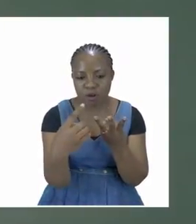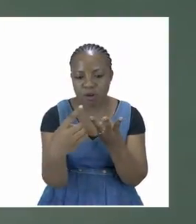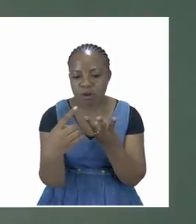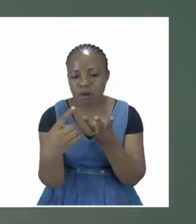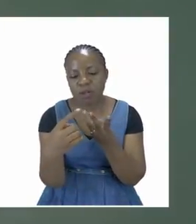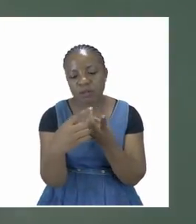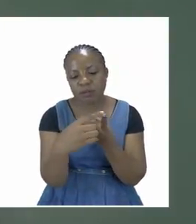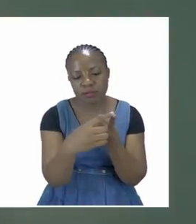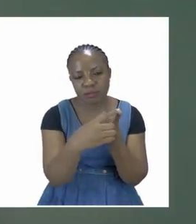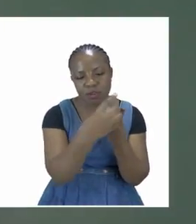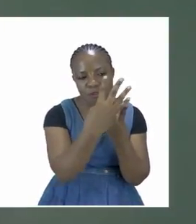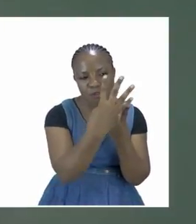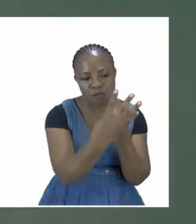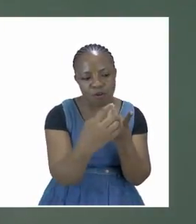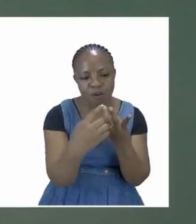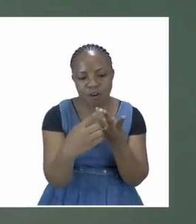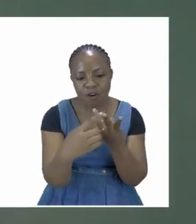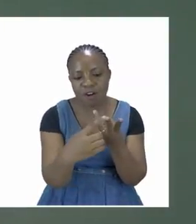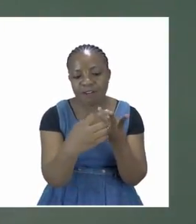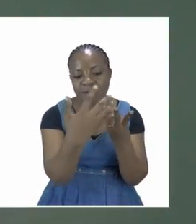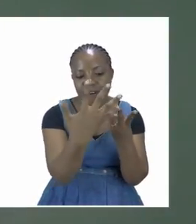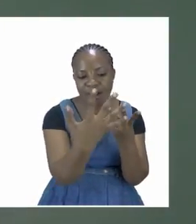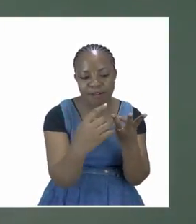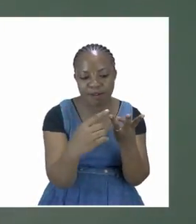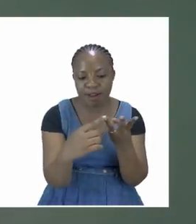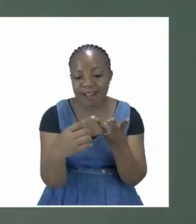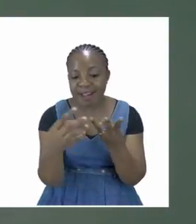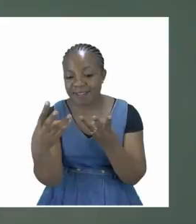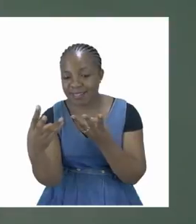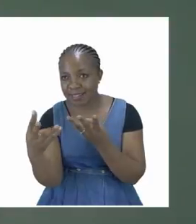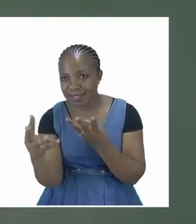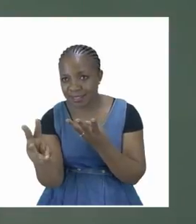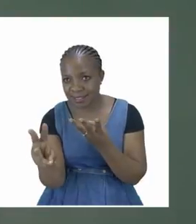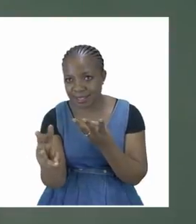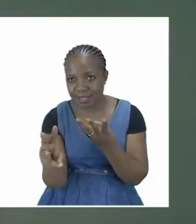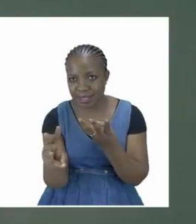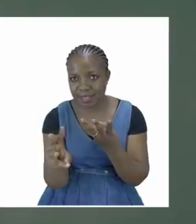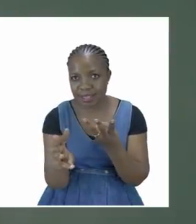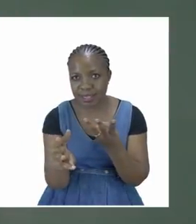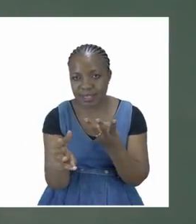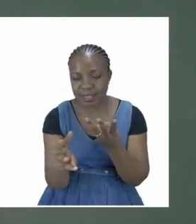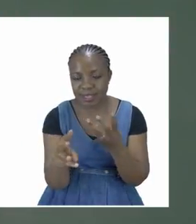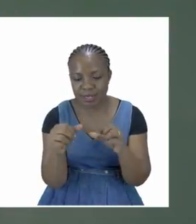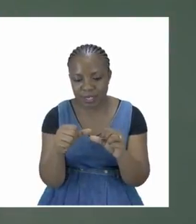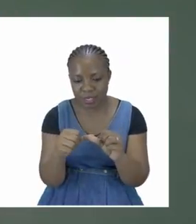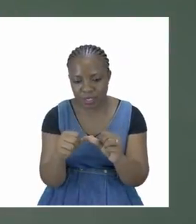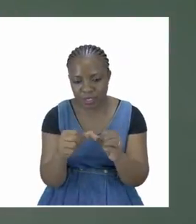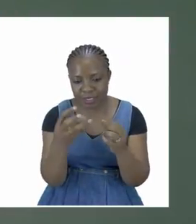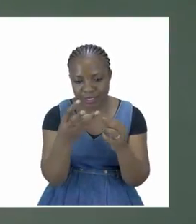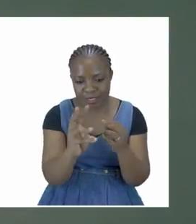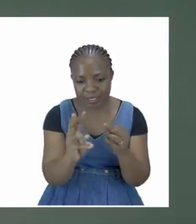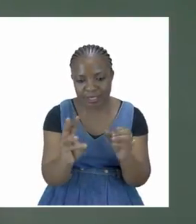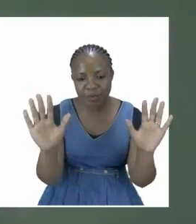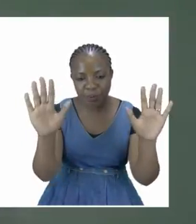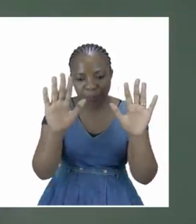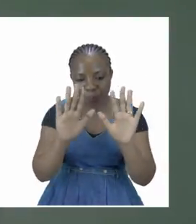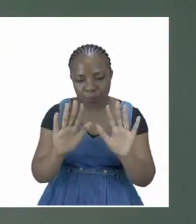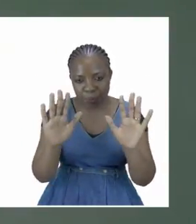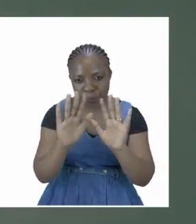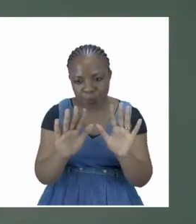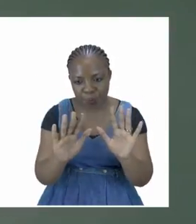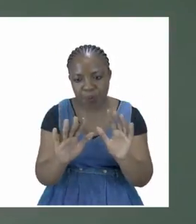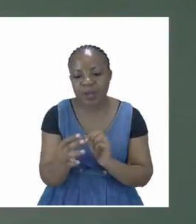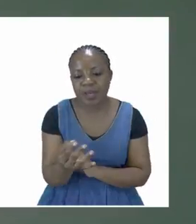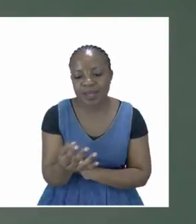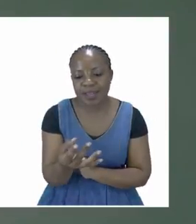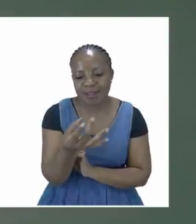Let's continue. From 6, we say 7, 8, 9. So our next number that